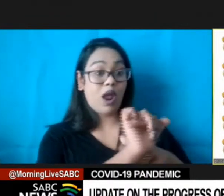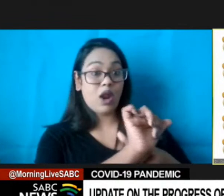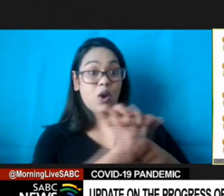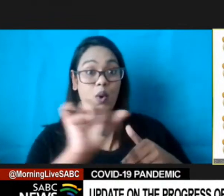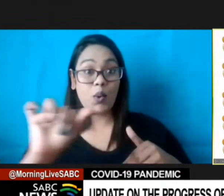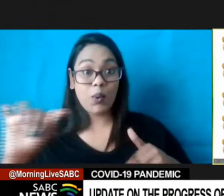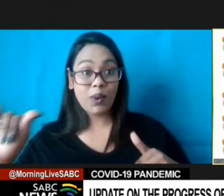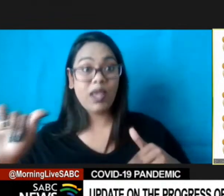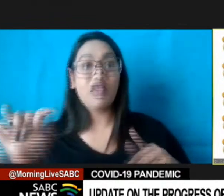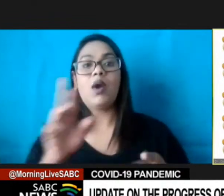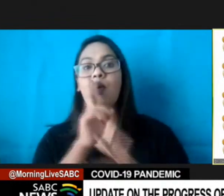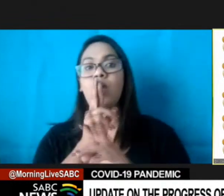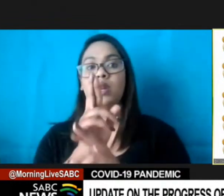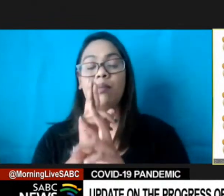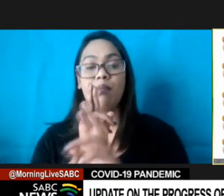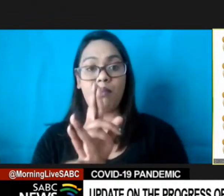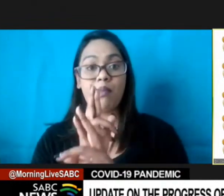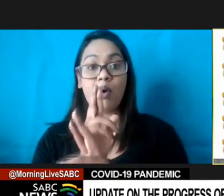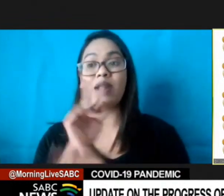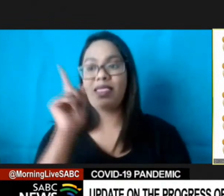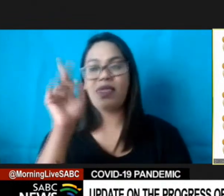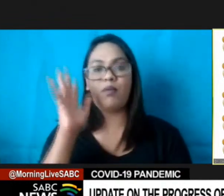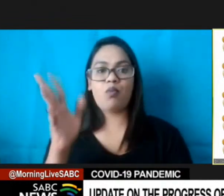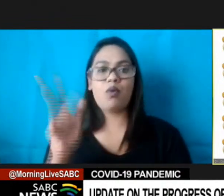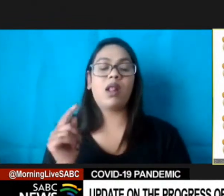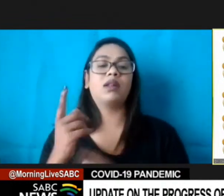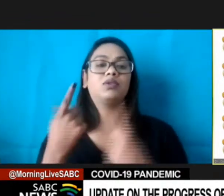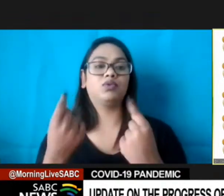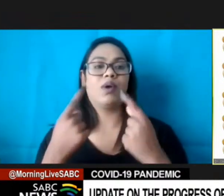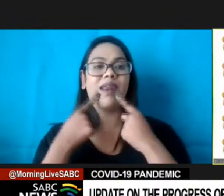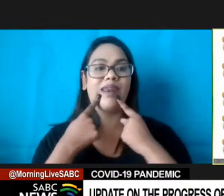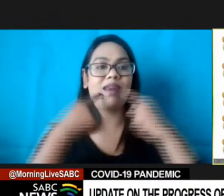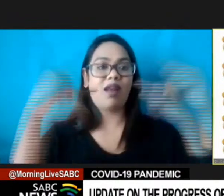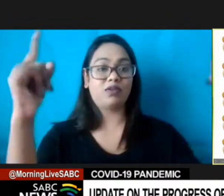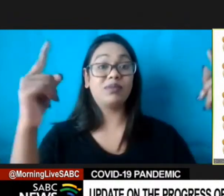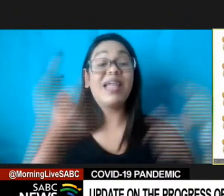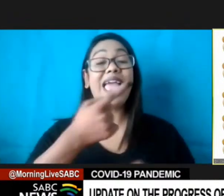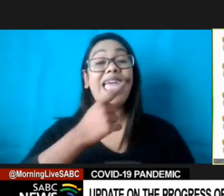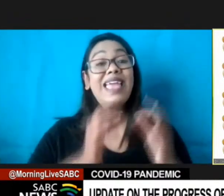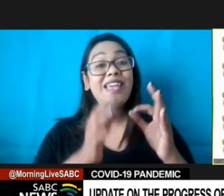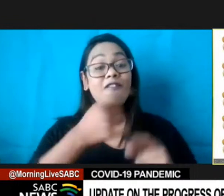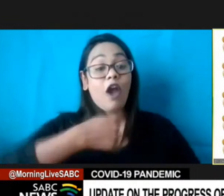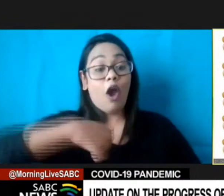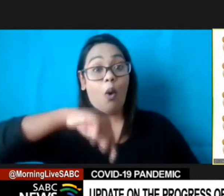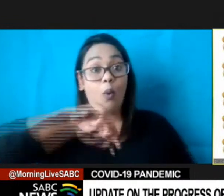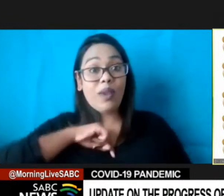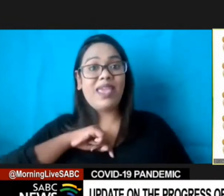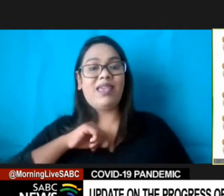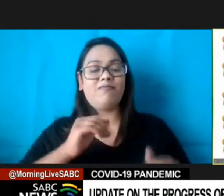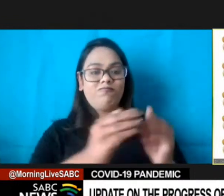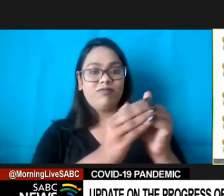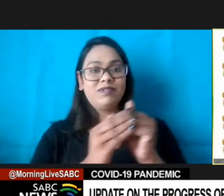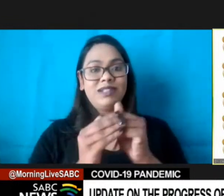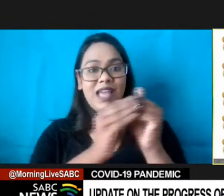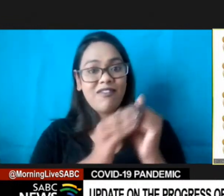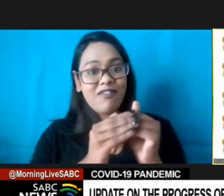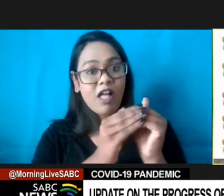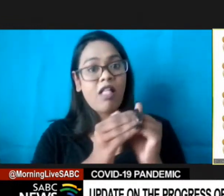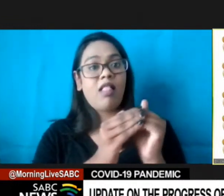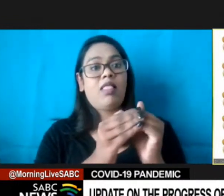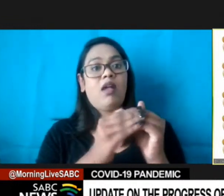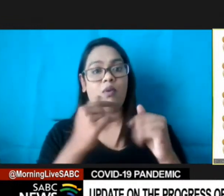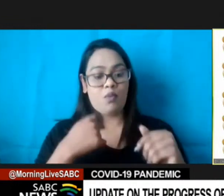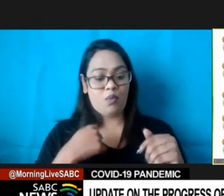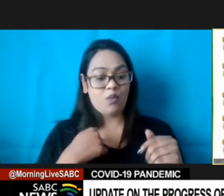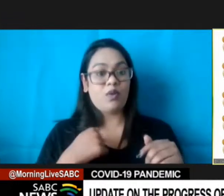part, we can still enjoy a good festive season. It is in our hands, and there's an